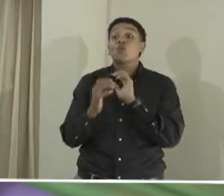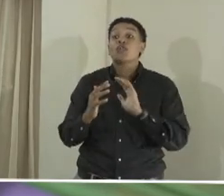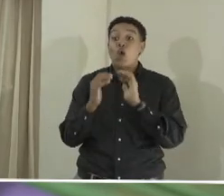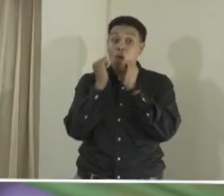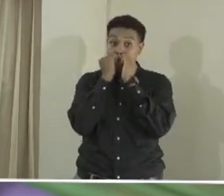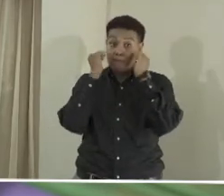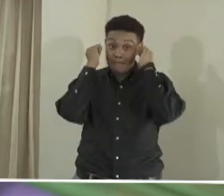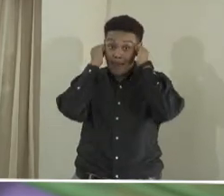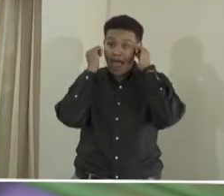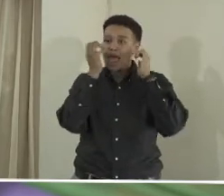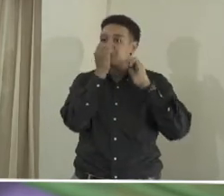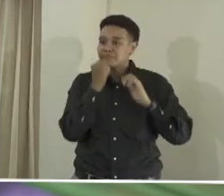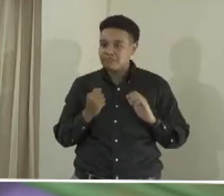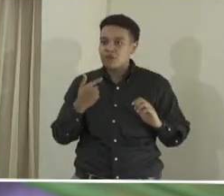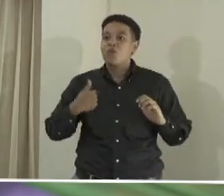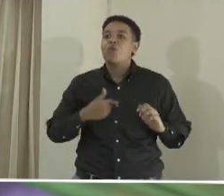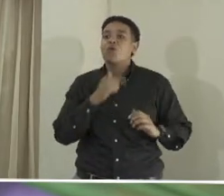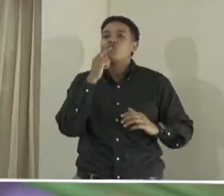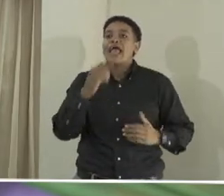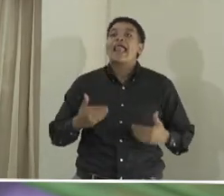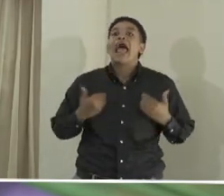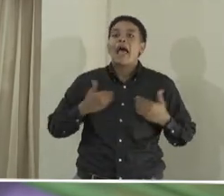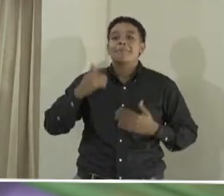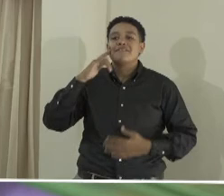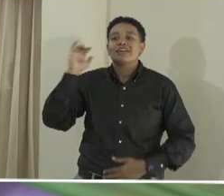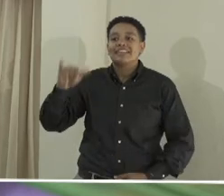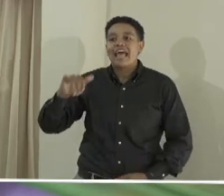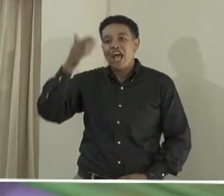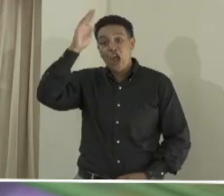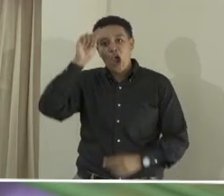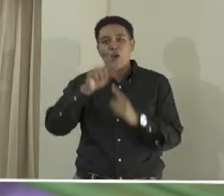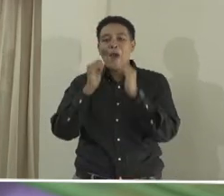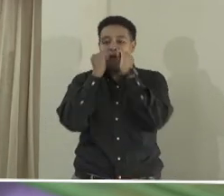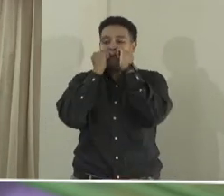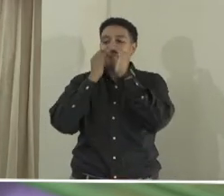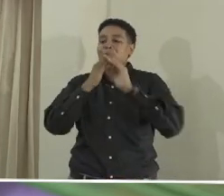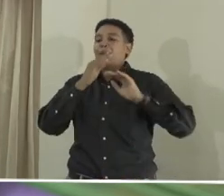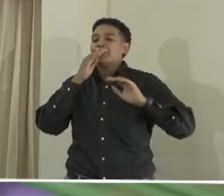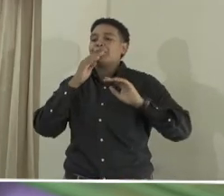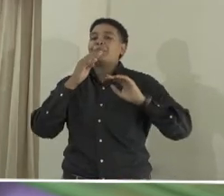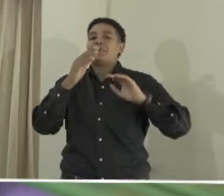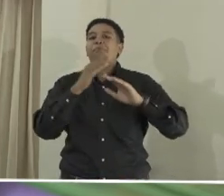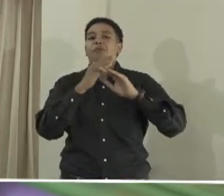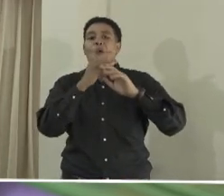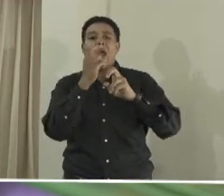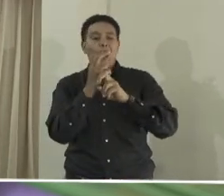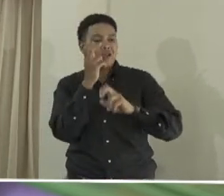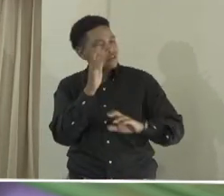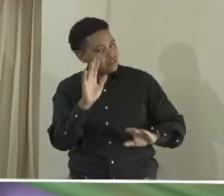masks, and we are grateful for that. We have come to a very